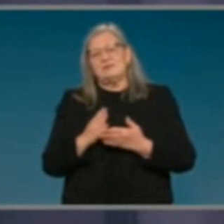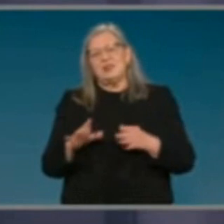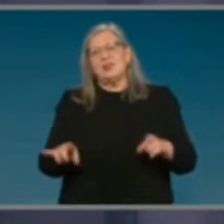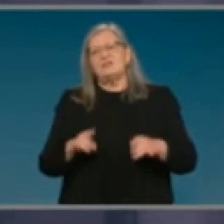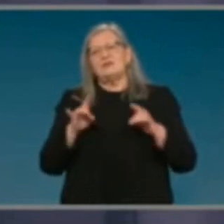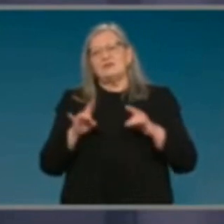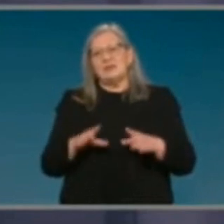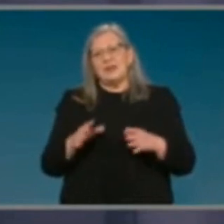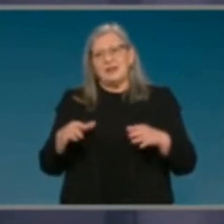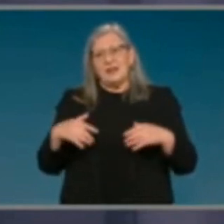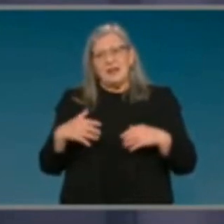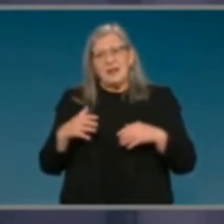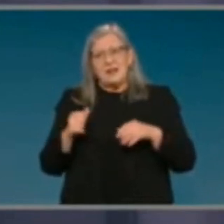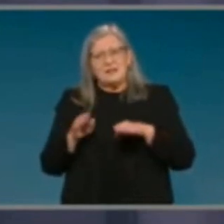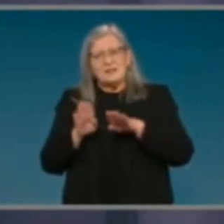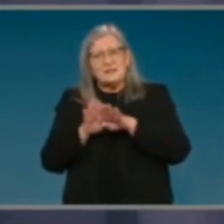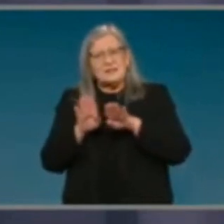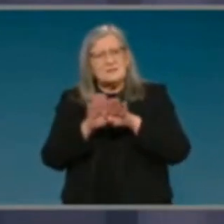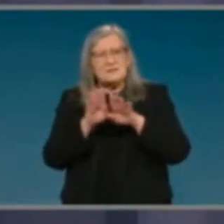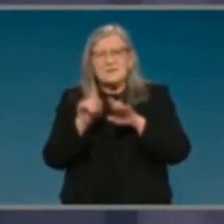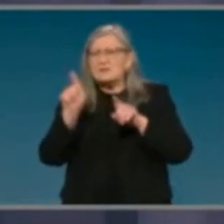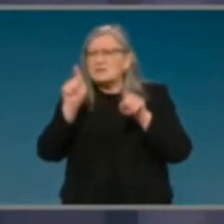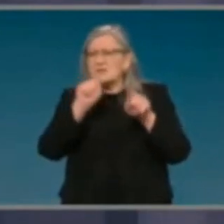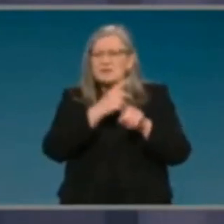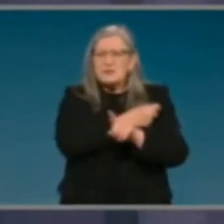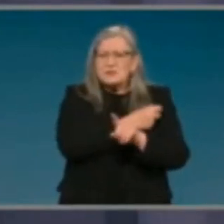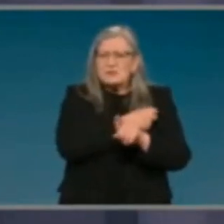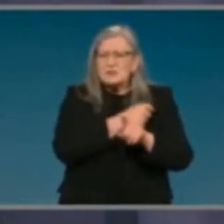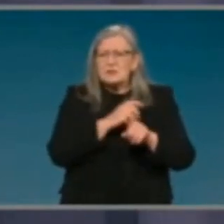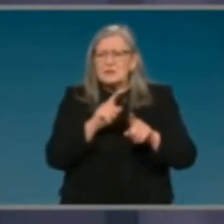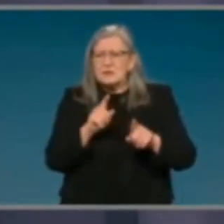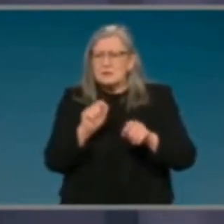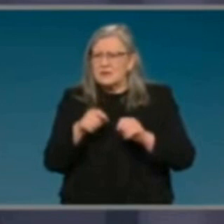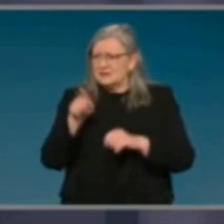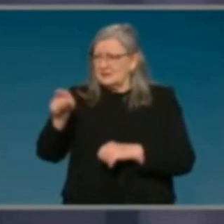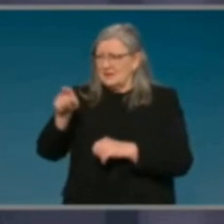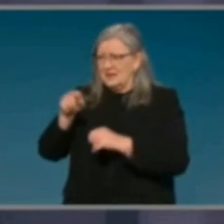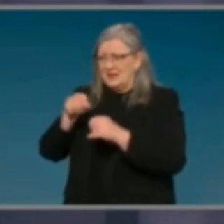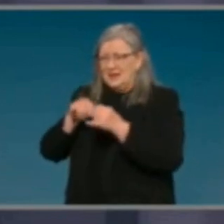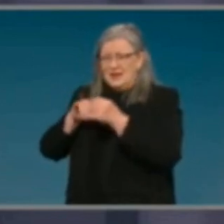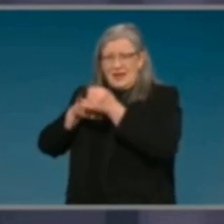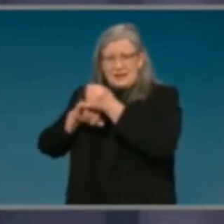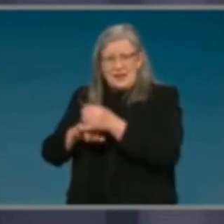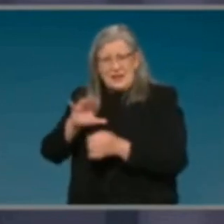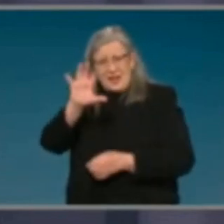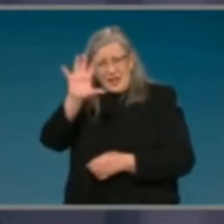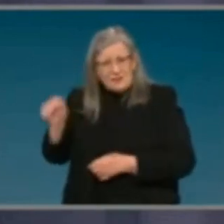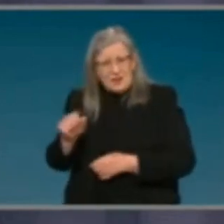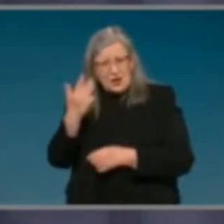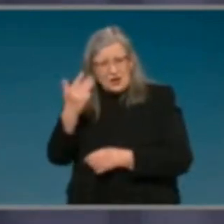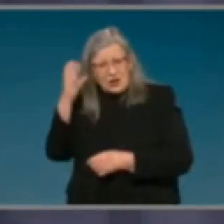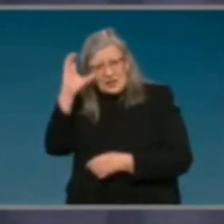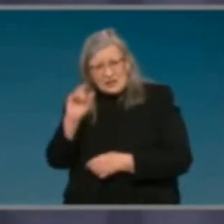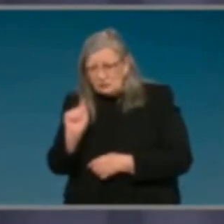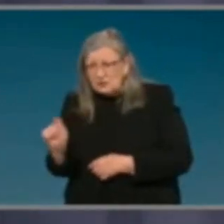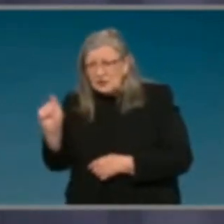of the action in relation to the 9 countries, I should say, we're blessed with Professor Kelly. He has worked, I think, in